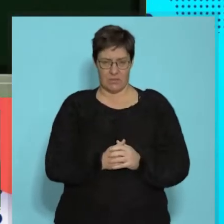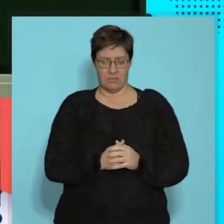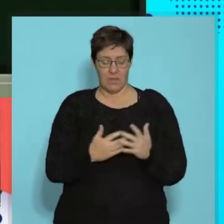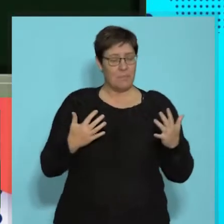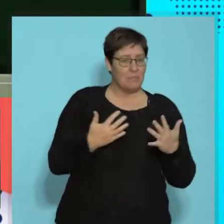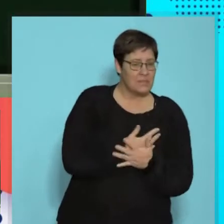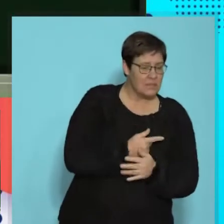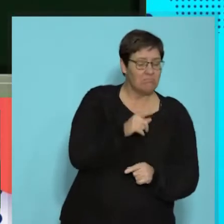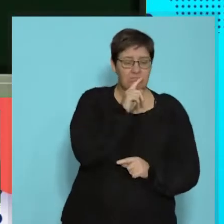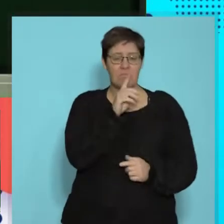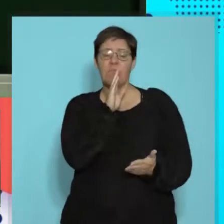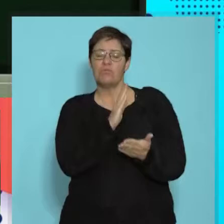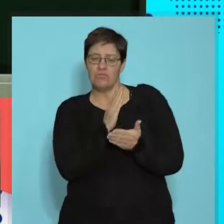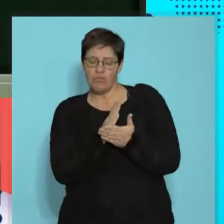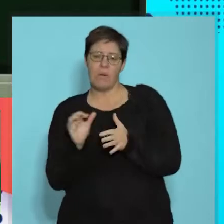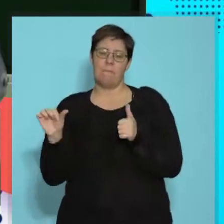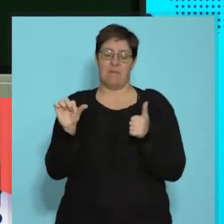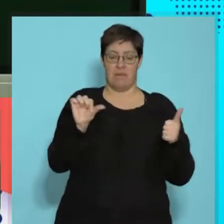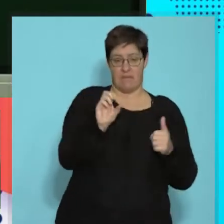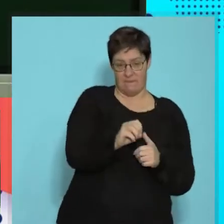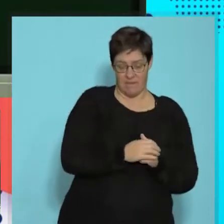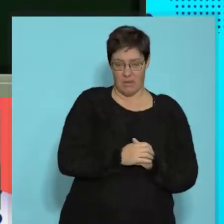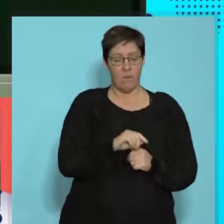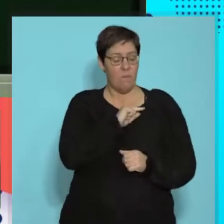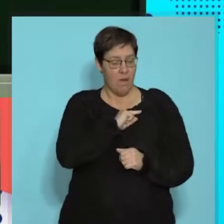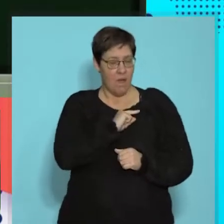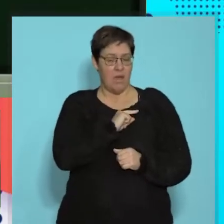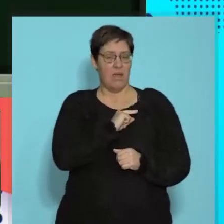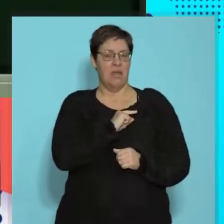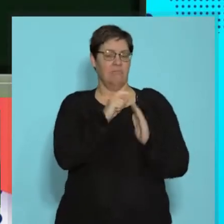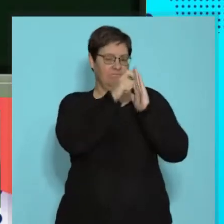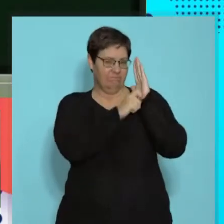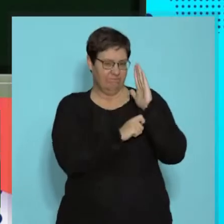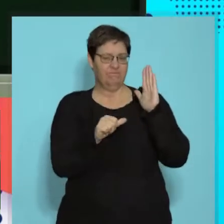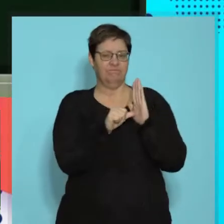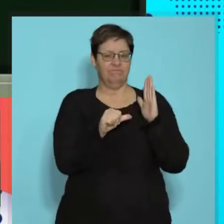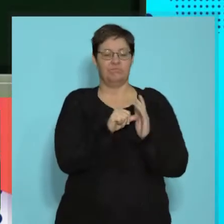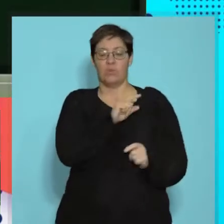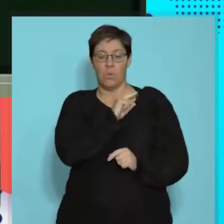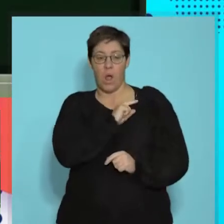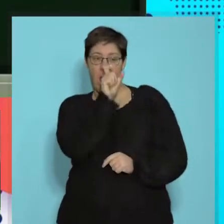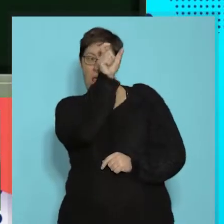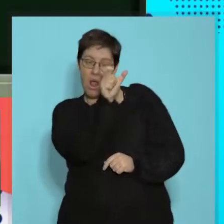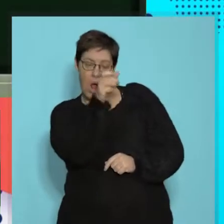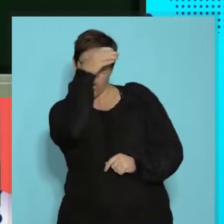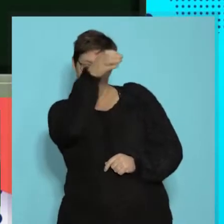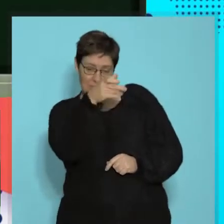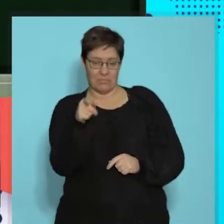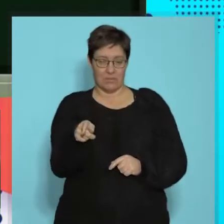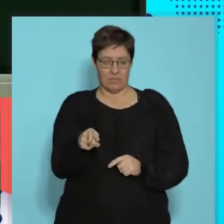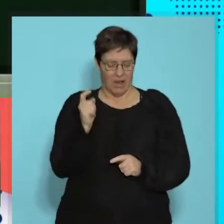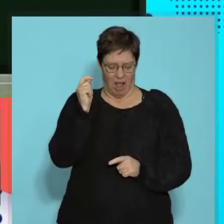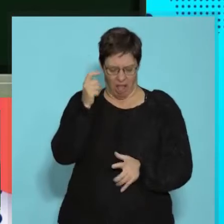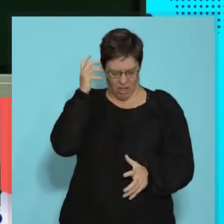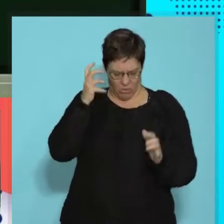Right? If you miss it, always make sure you go back. Terminology is really important for you to be able to understand the different concepts.